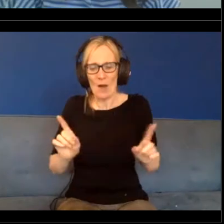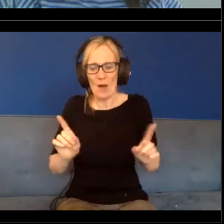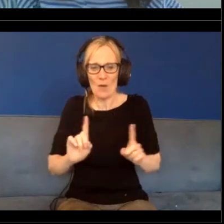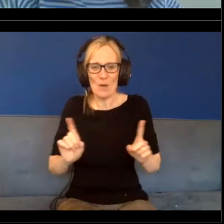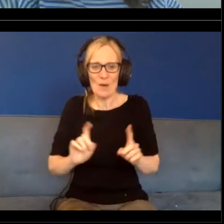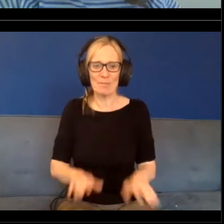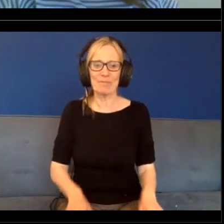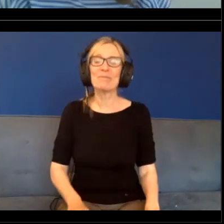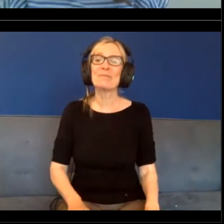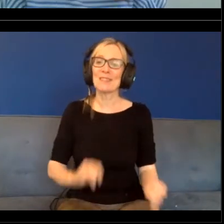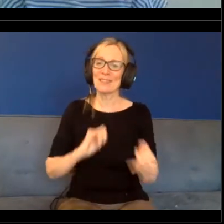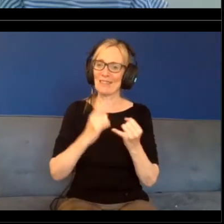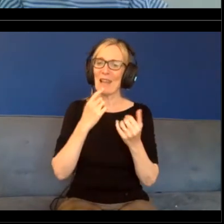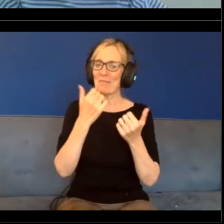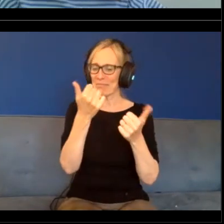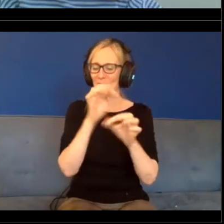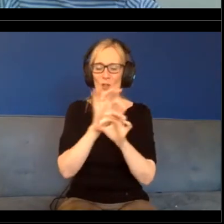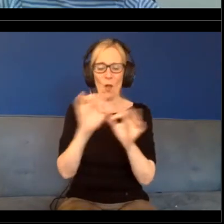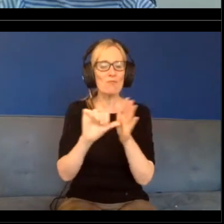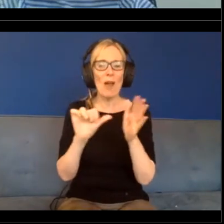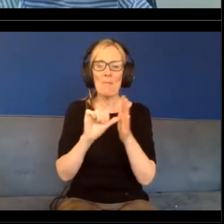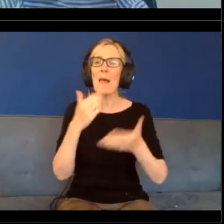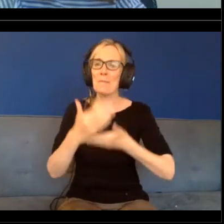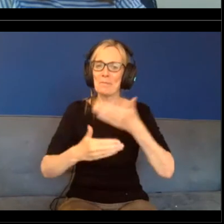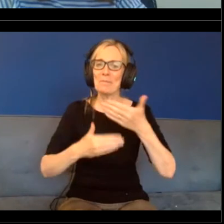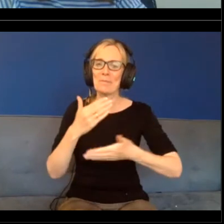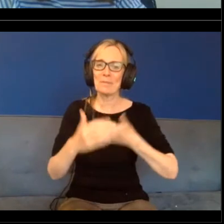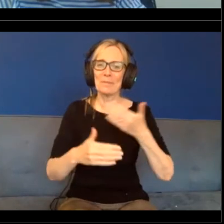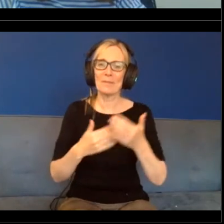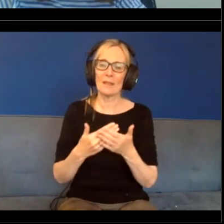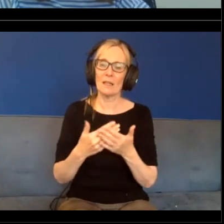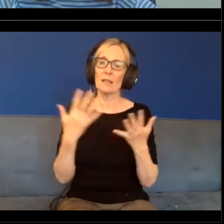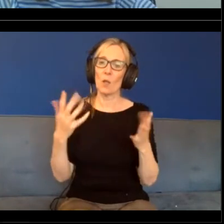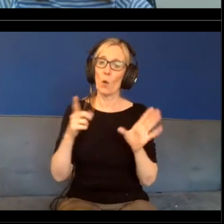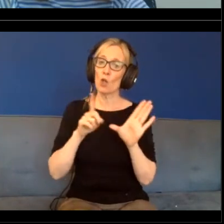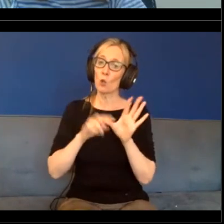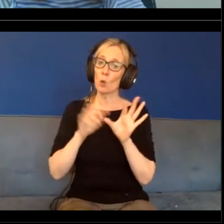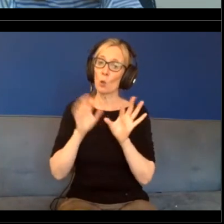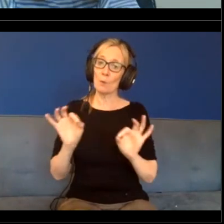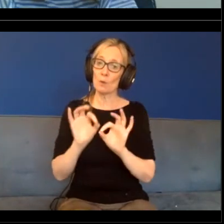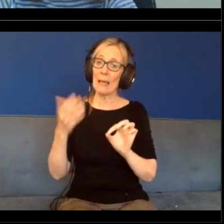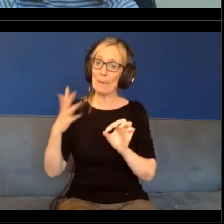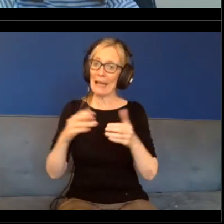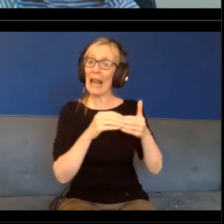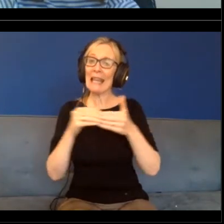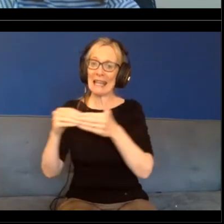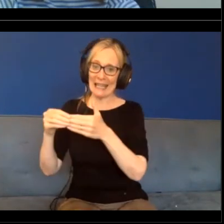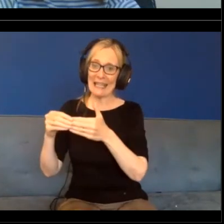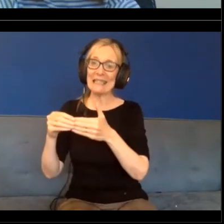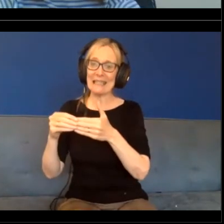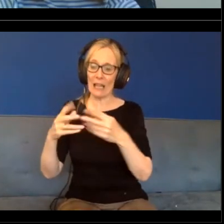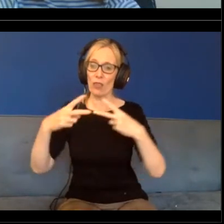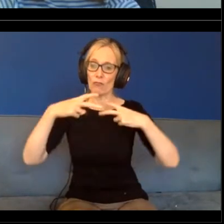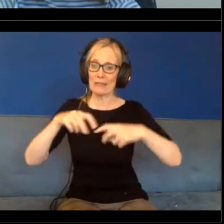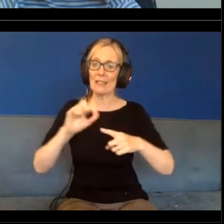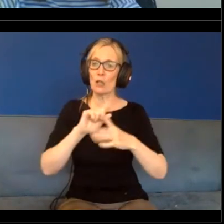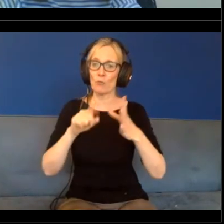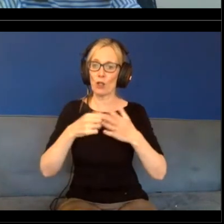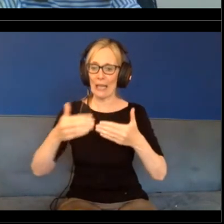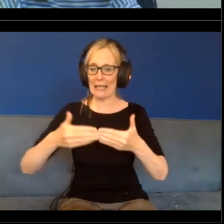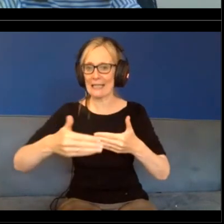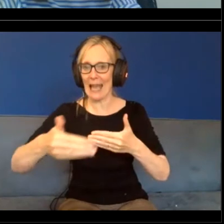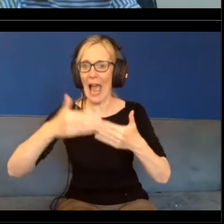Yeah, so I came on board. Youth Music have been leading the kind of final stage of this particular research project. And I was employed